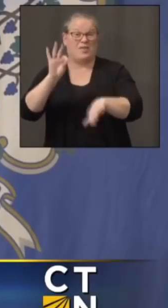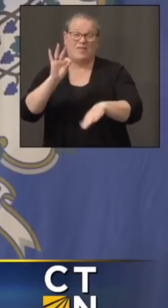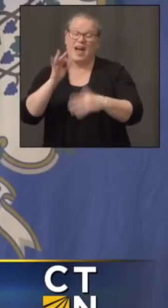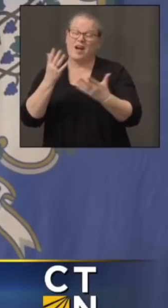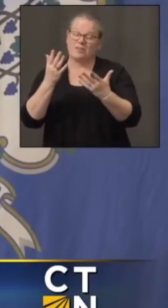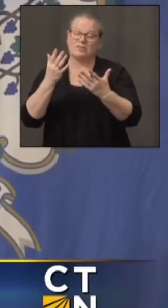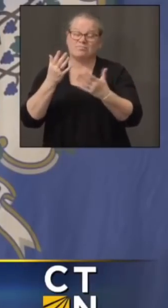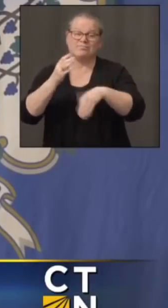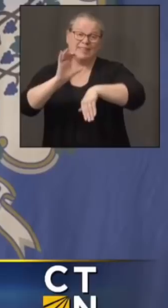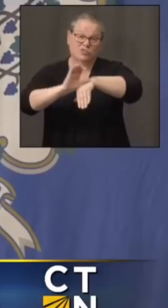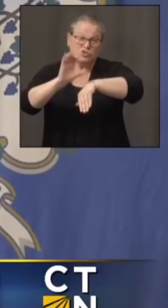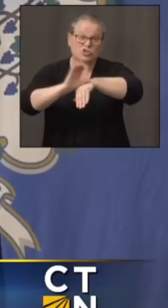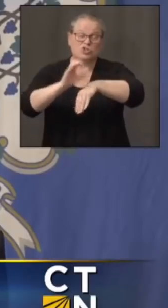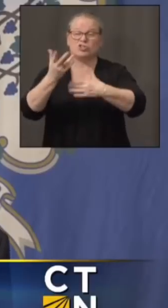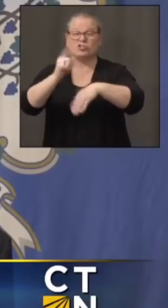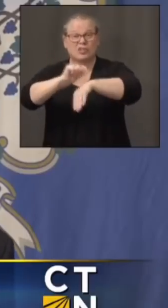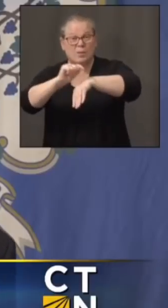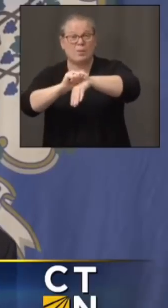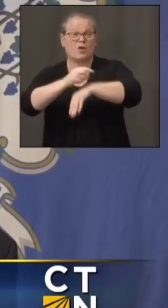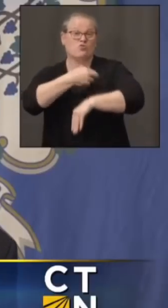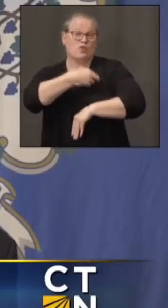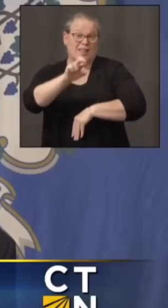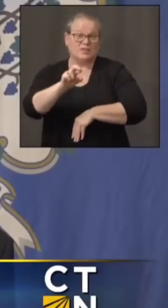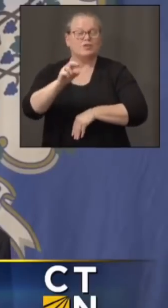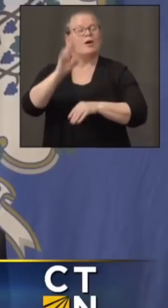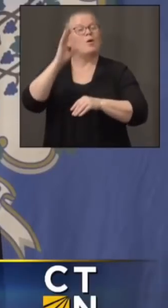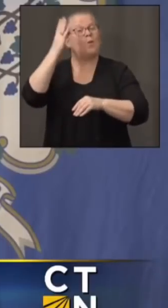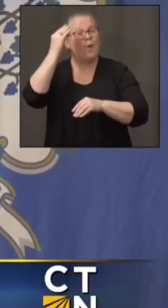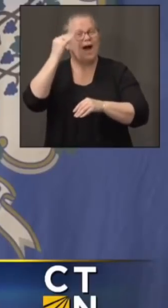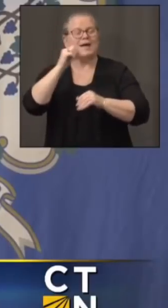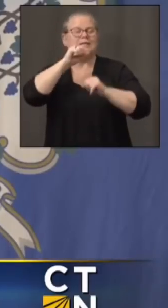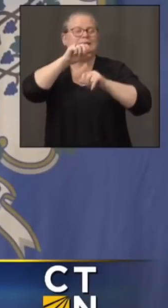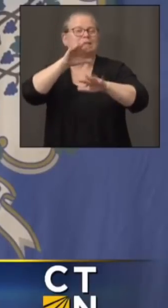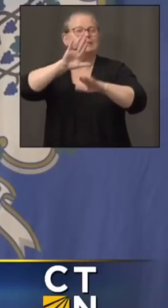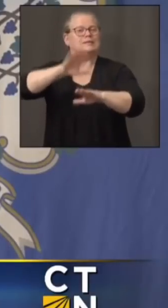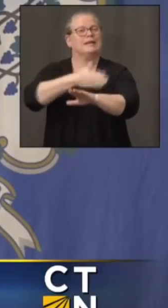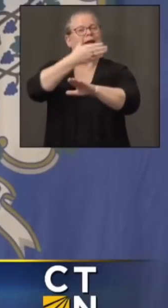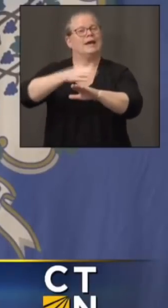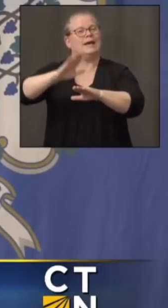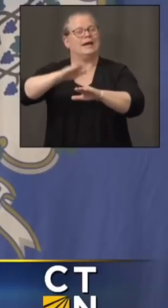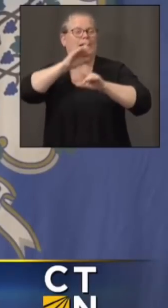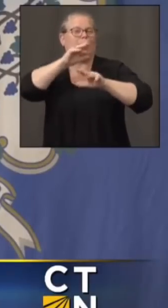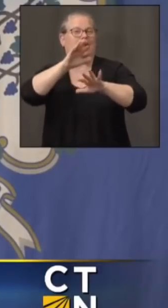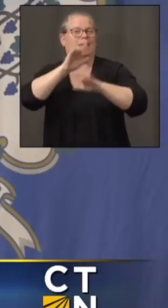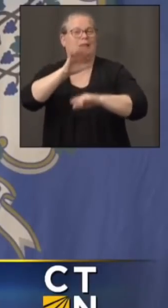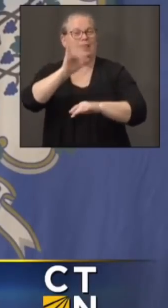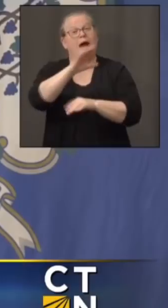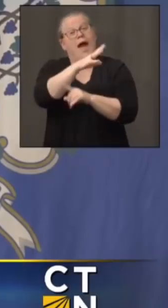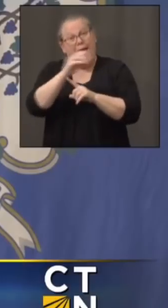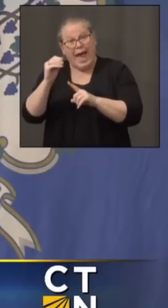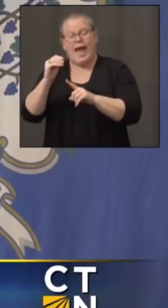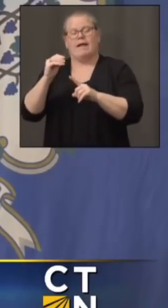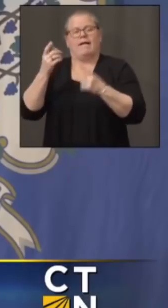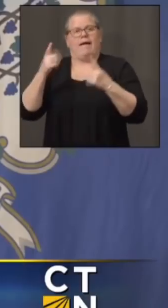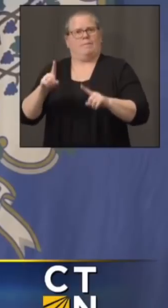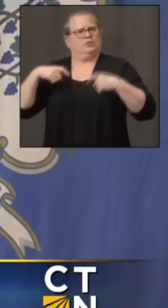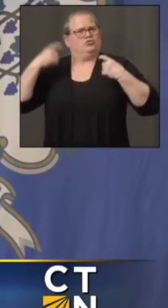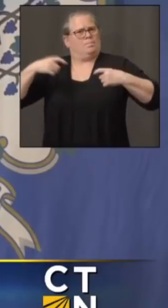strict protocols there. And fitness centers, they were sort of the top three of the analysis that we were looking at.